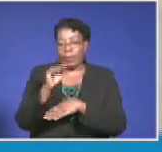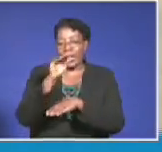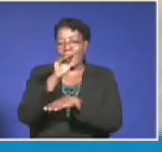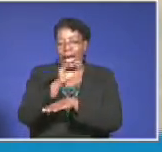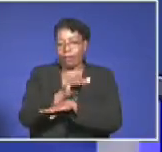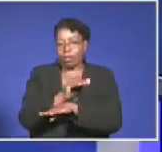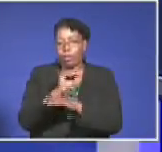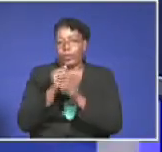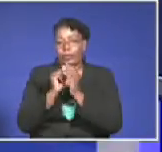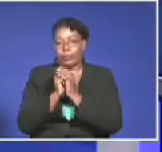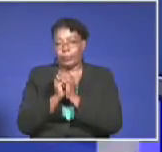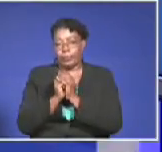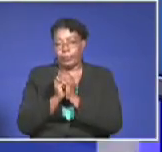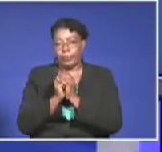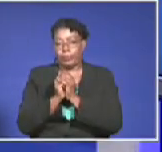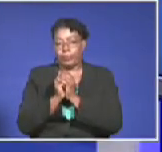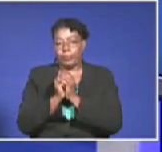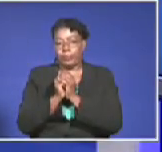afternoon.